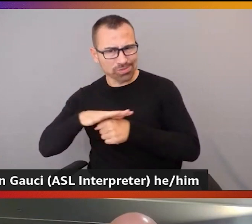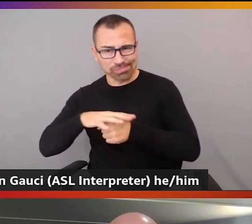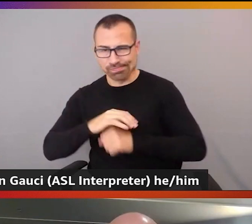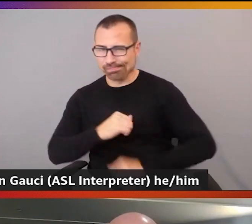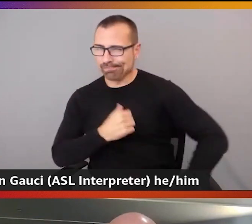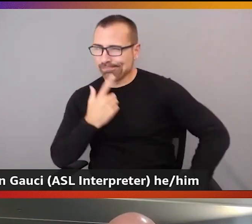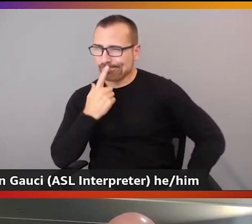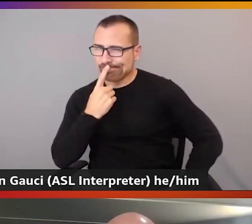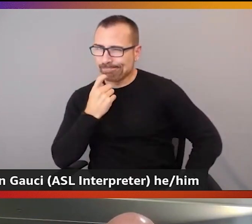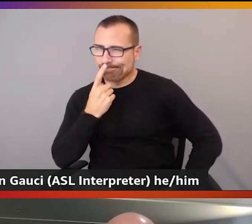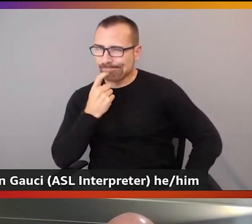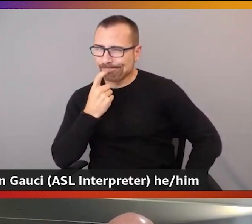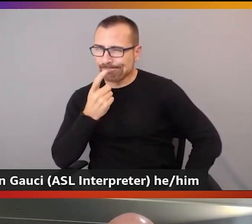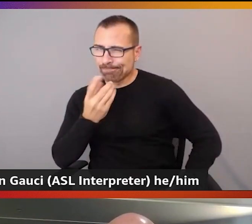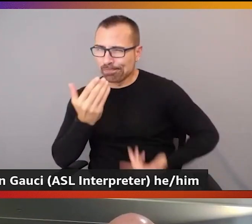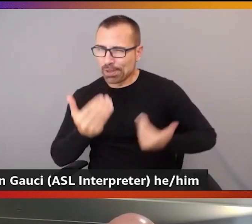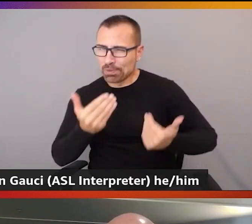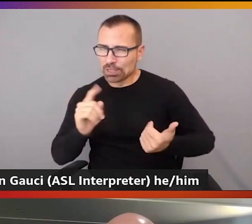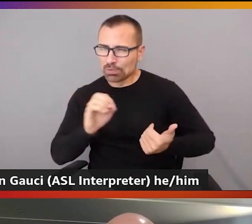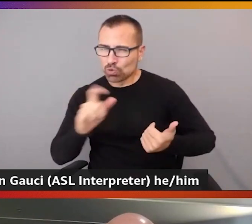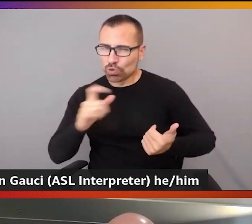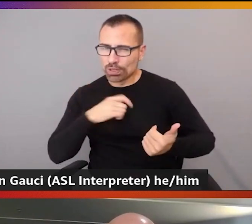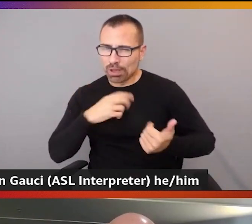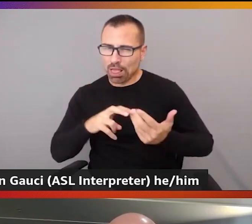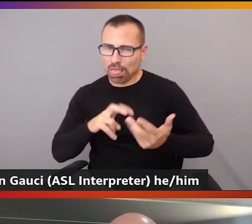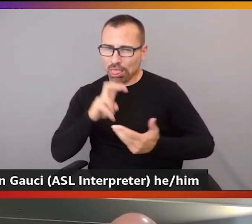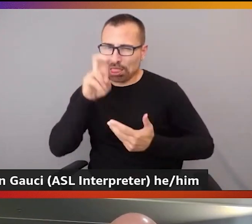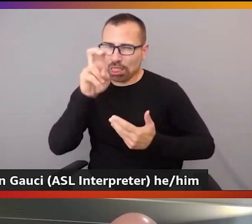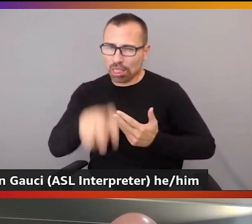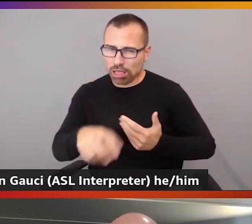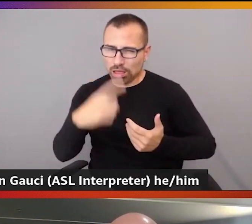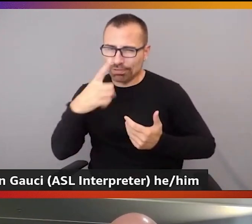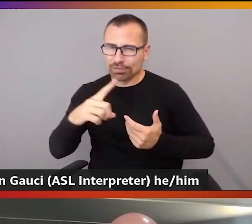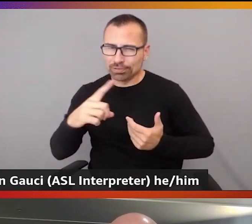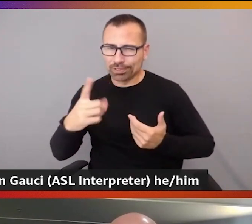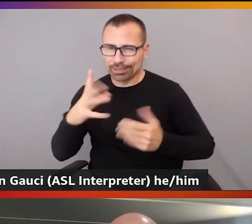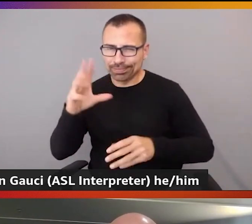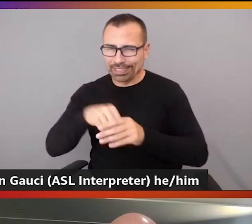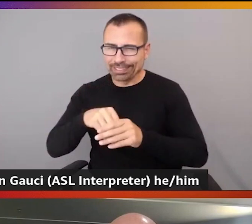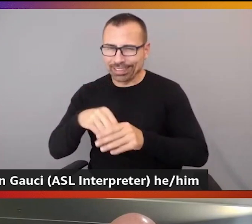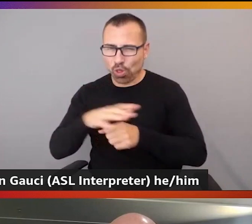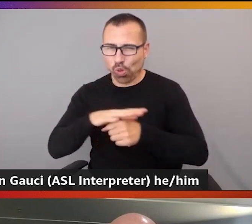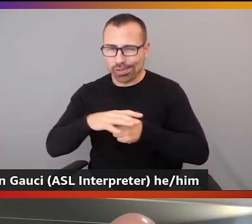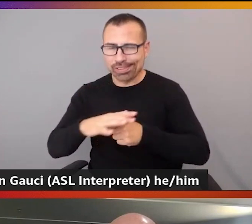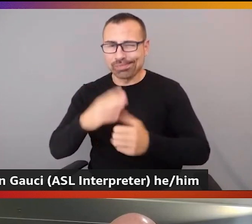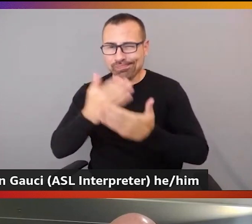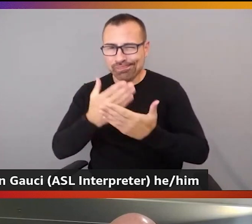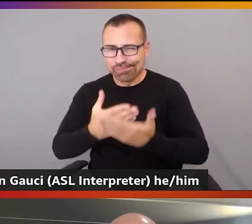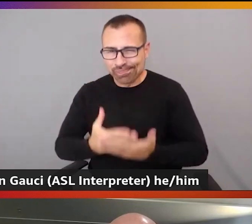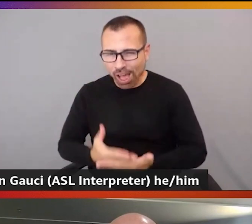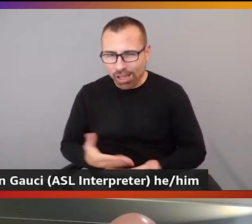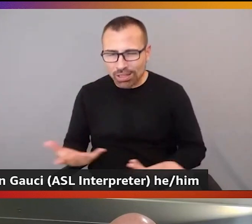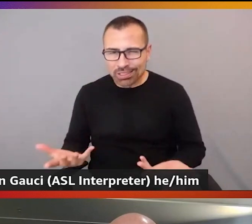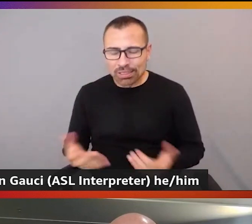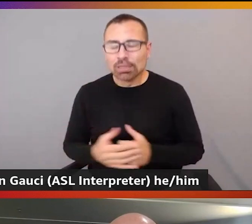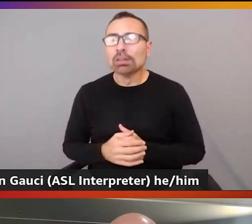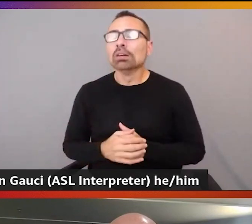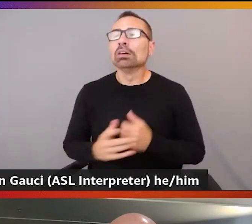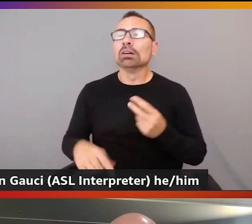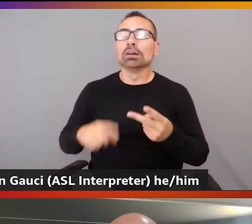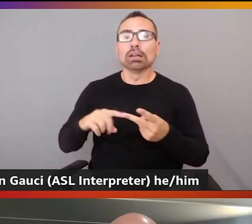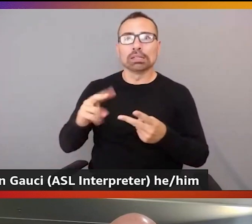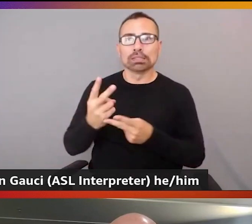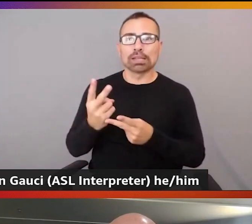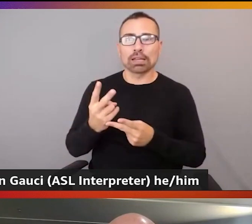install that piece of software locally and, do all the validation checks. And then secondly, there's